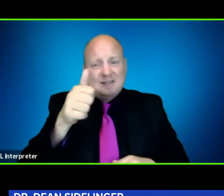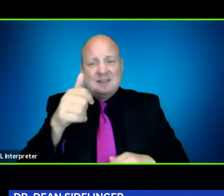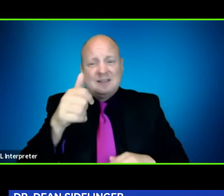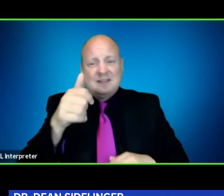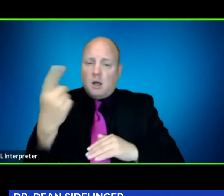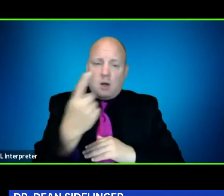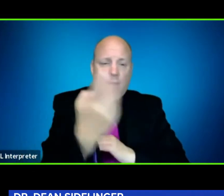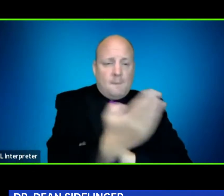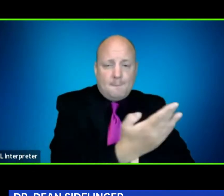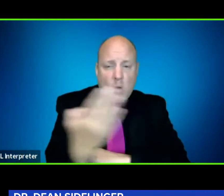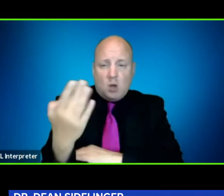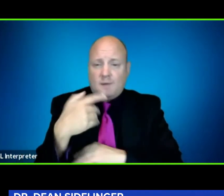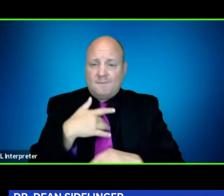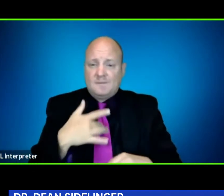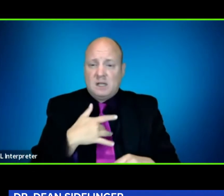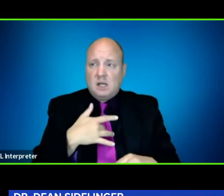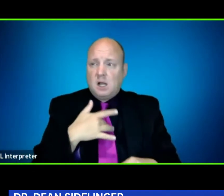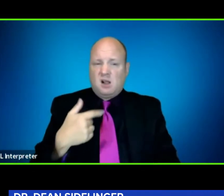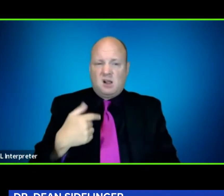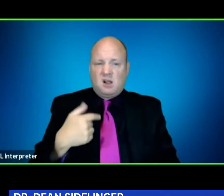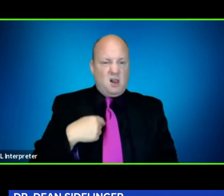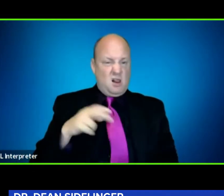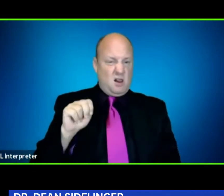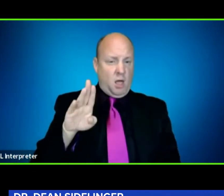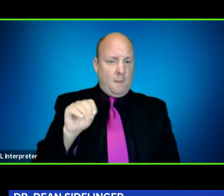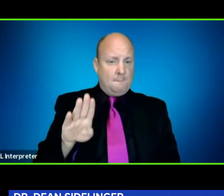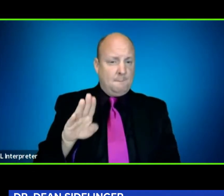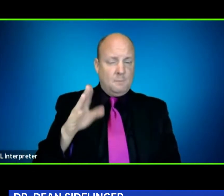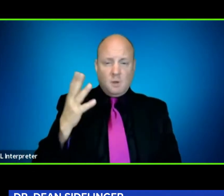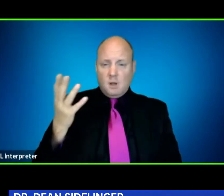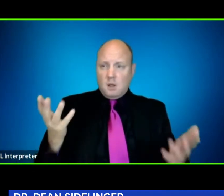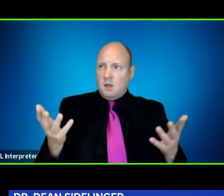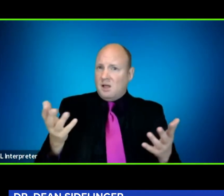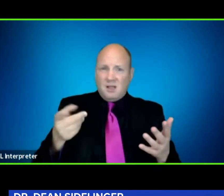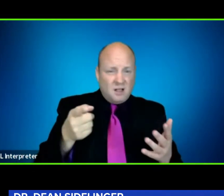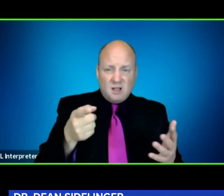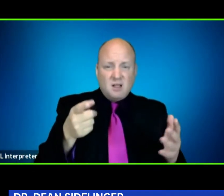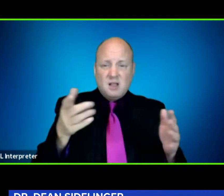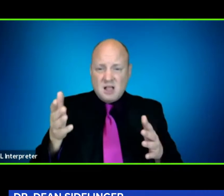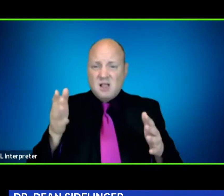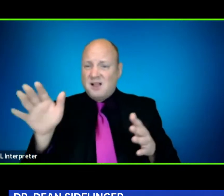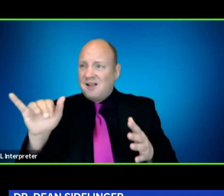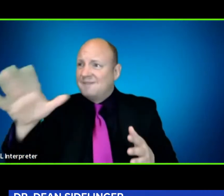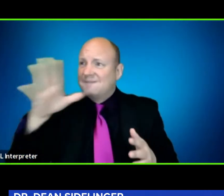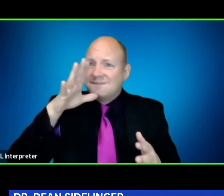that the numbers represent. A mother or father, a son or daughter,